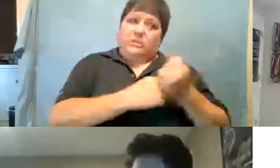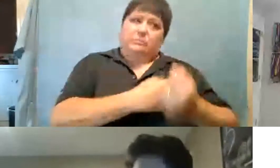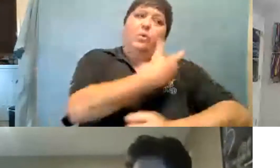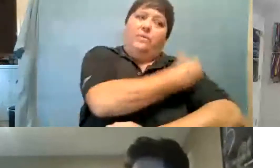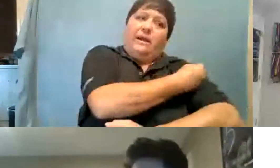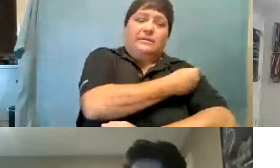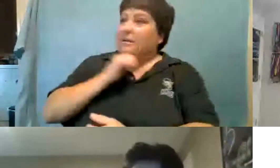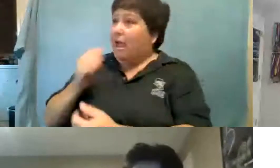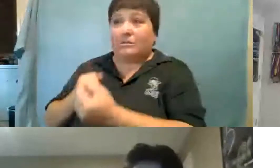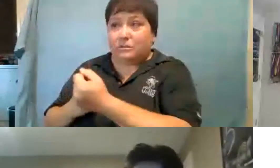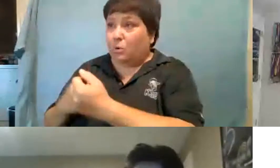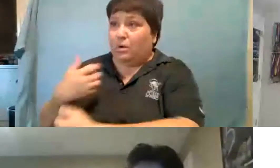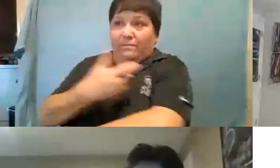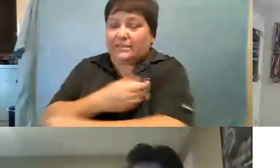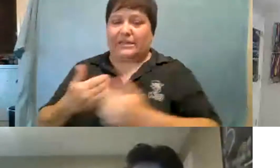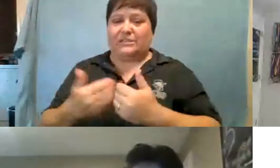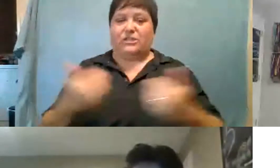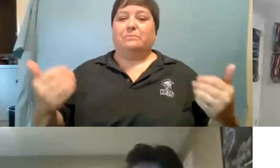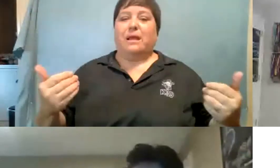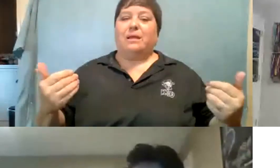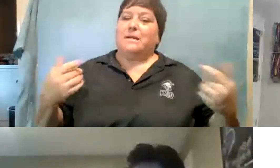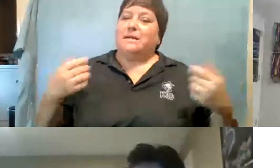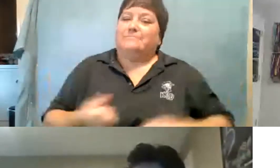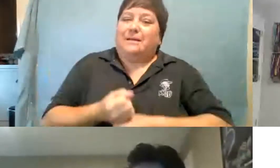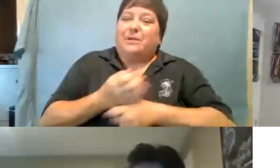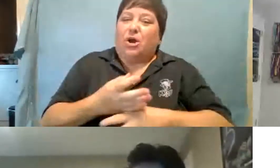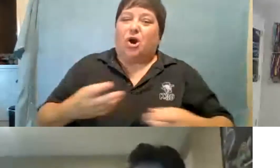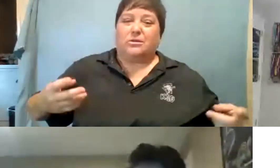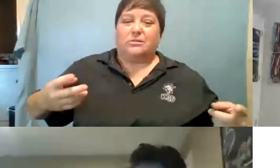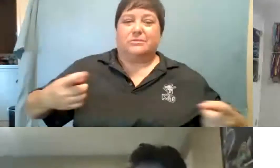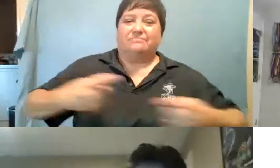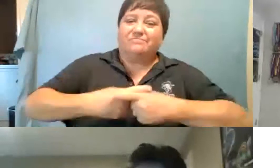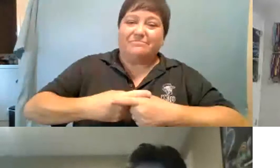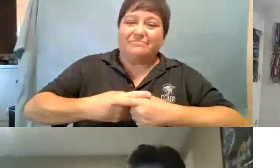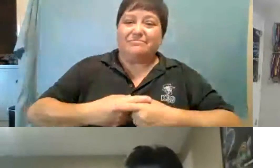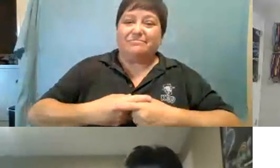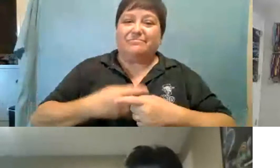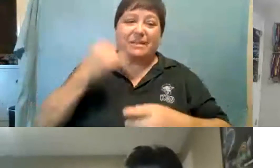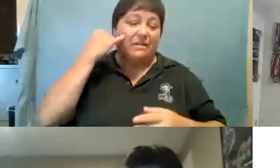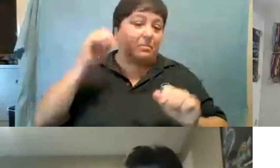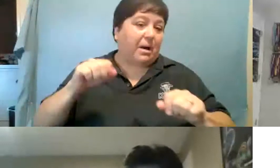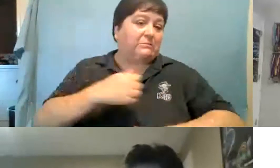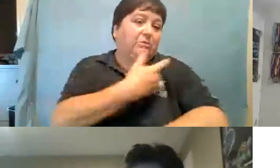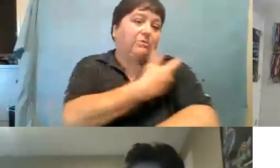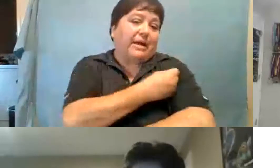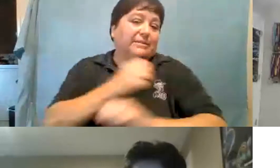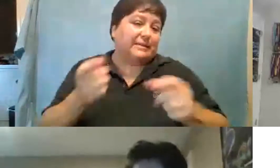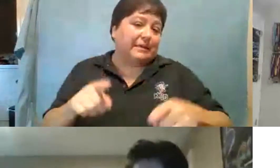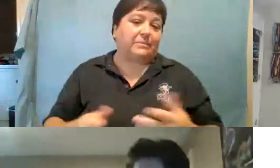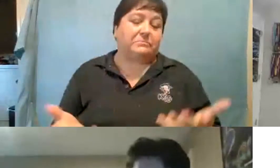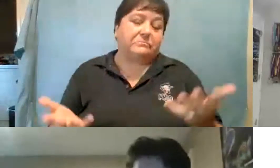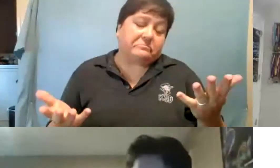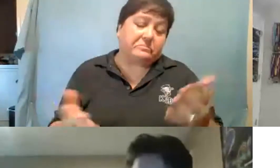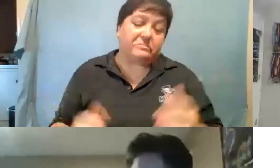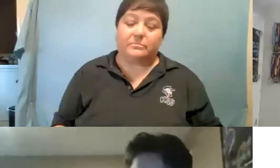like the school's role in vaccinating students or not vaccinating students. Perfect. All